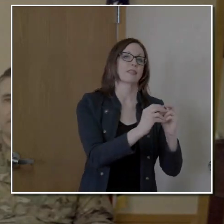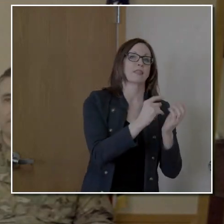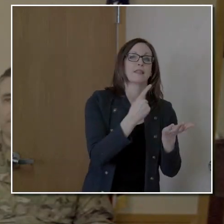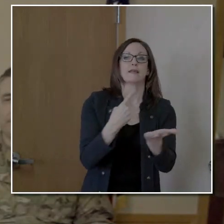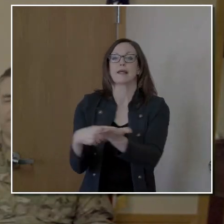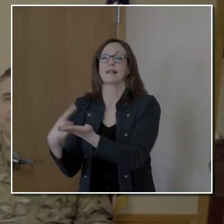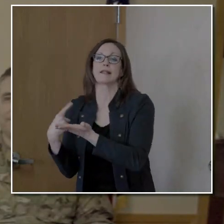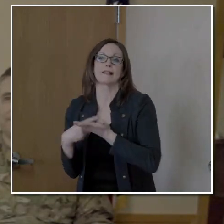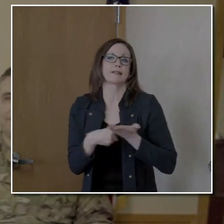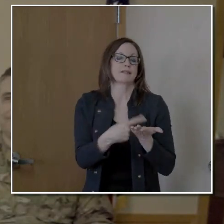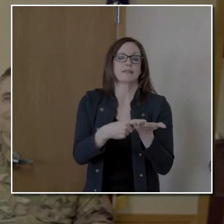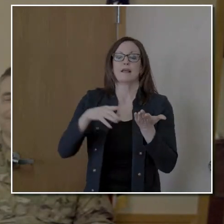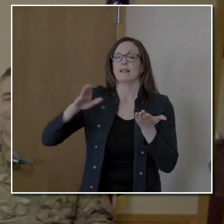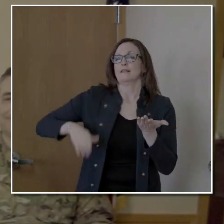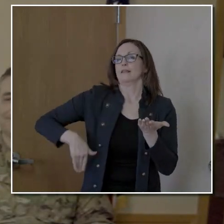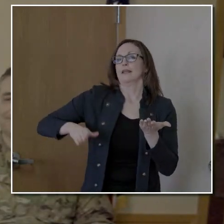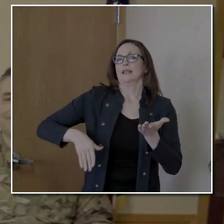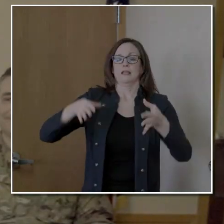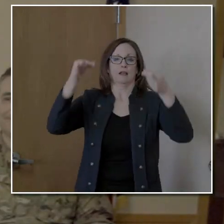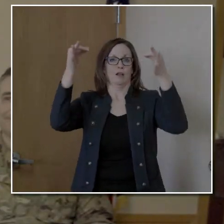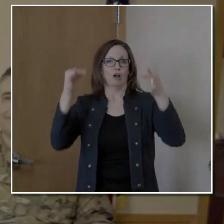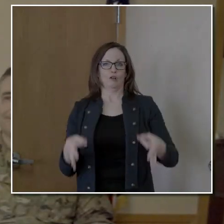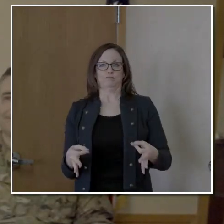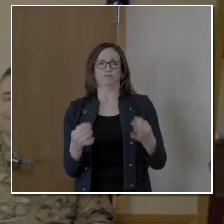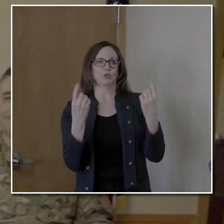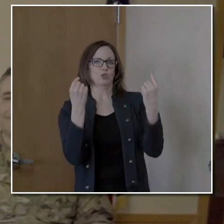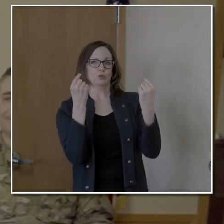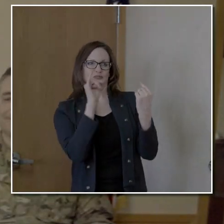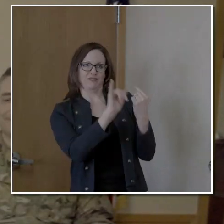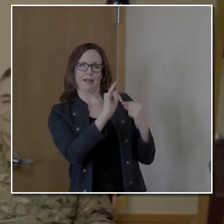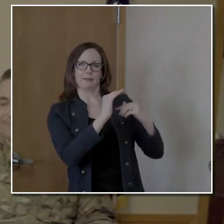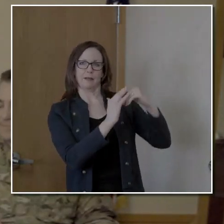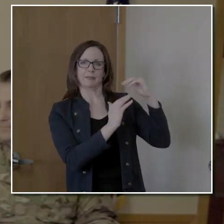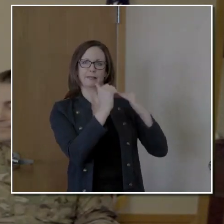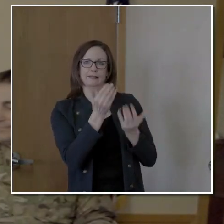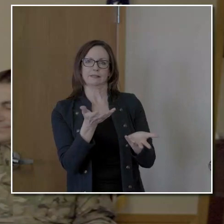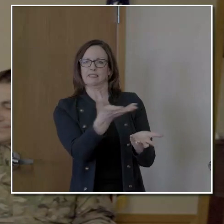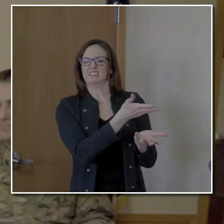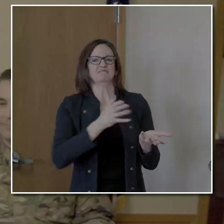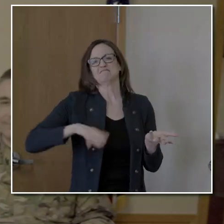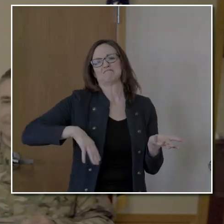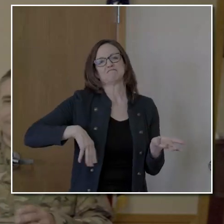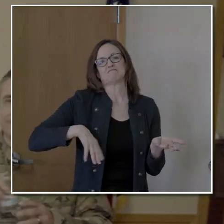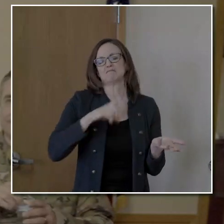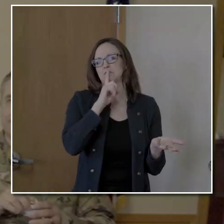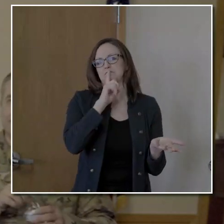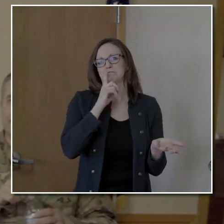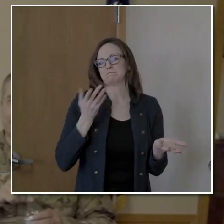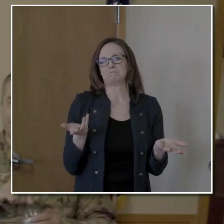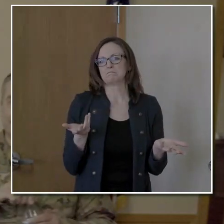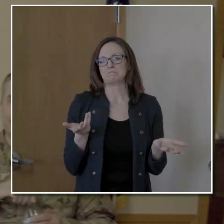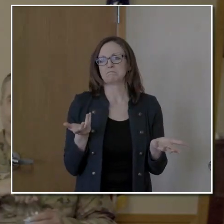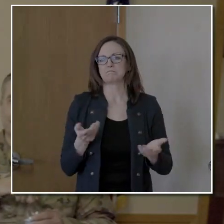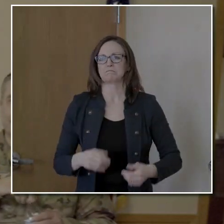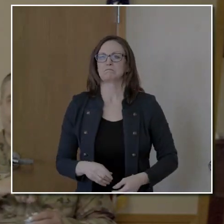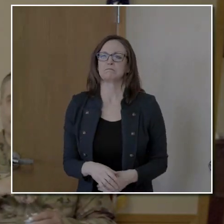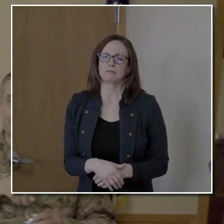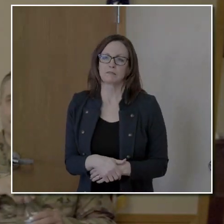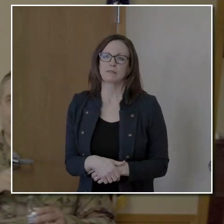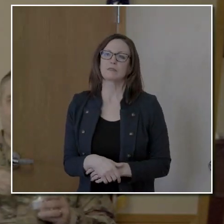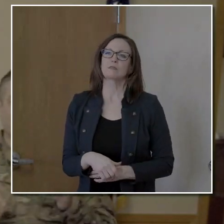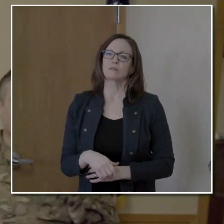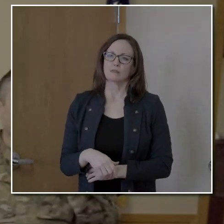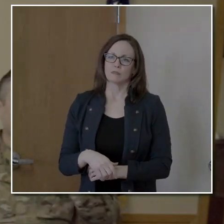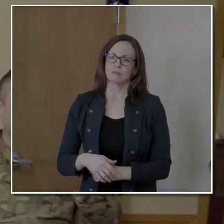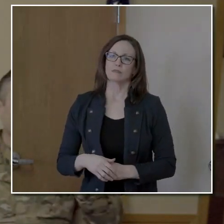Rob, we have right now probably the highest rate of growth outside of Milwaukee here in the Brown County and Northeast Wisconsin